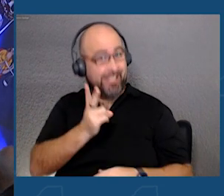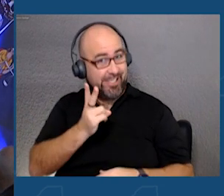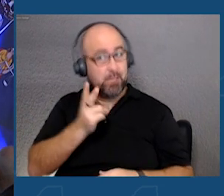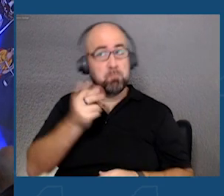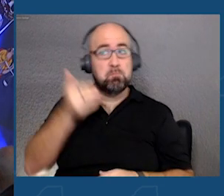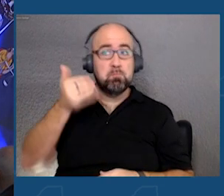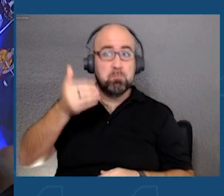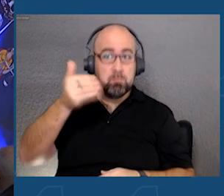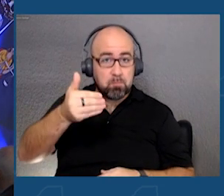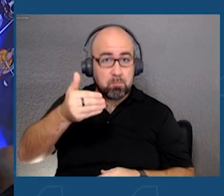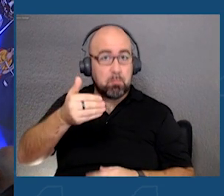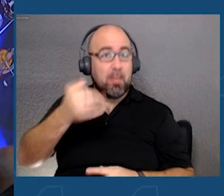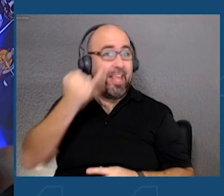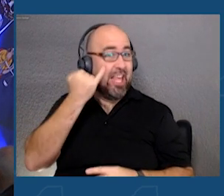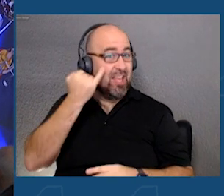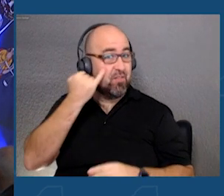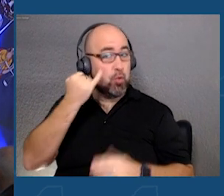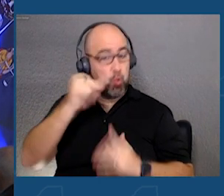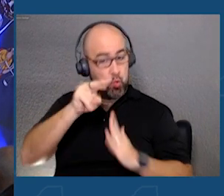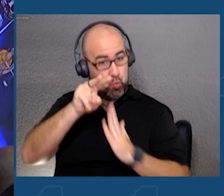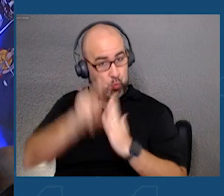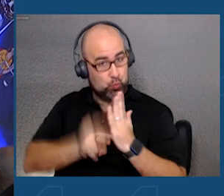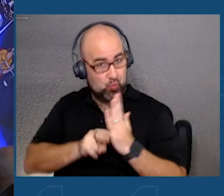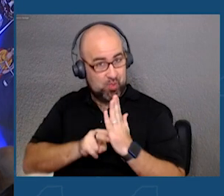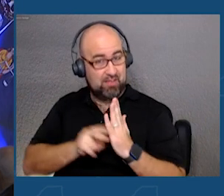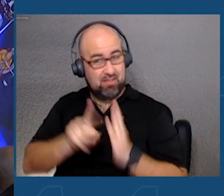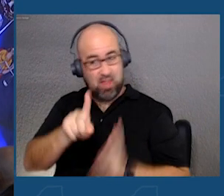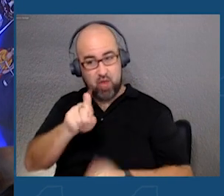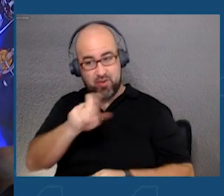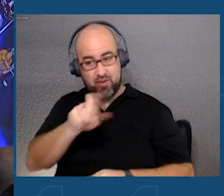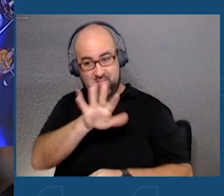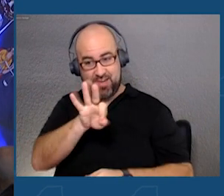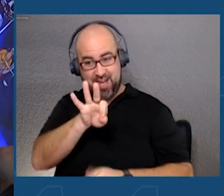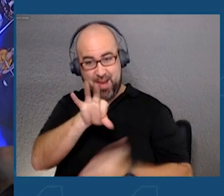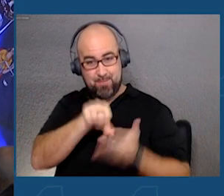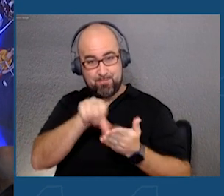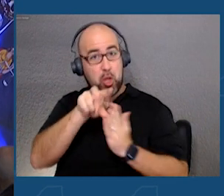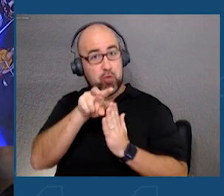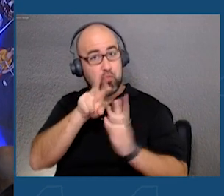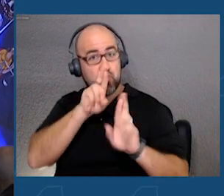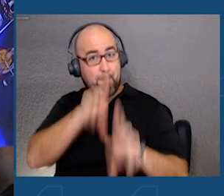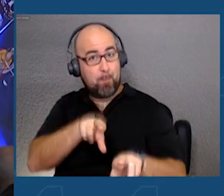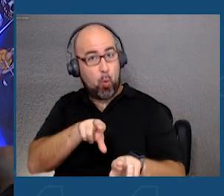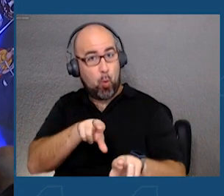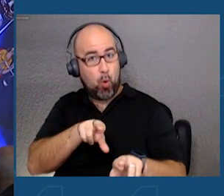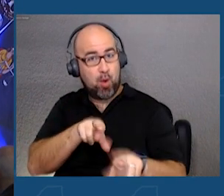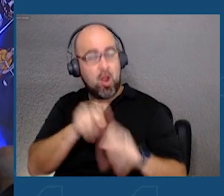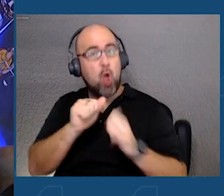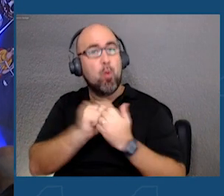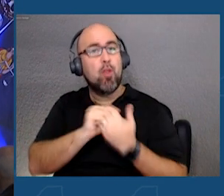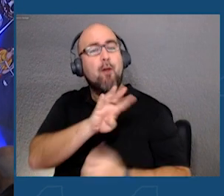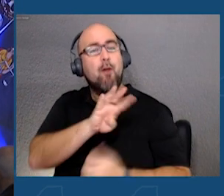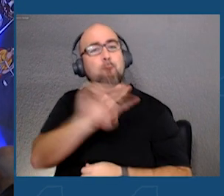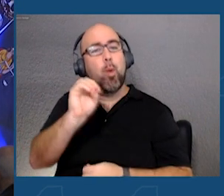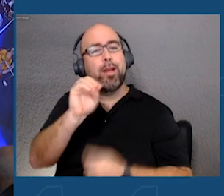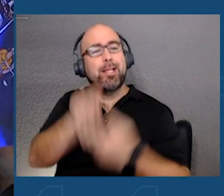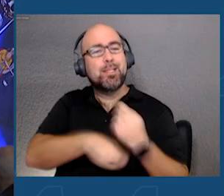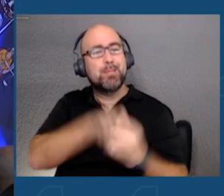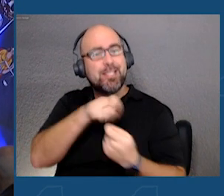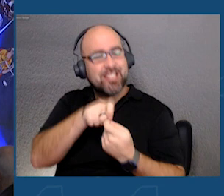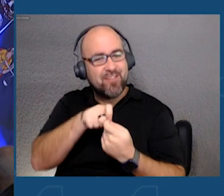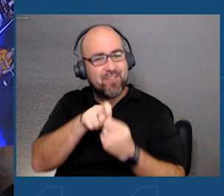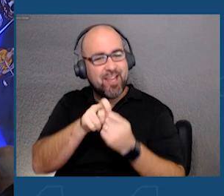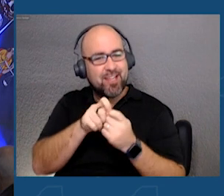actually read the 159-page report with 40 specific initiatives